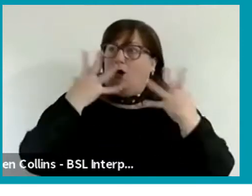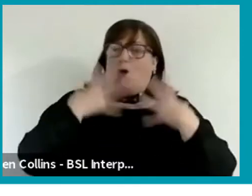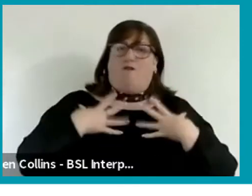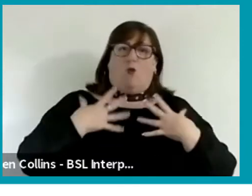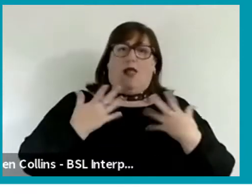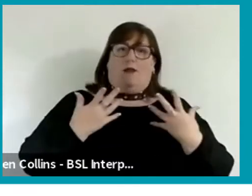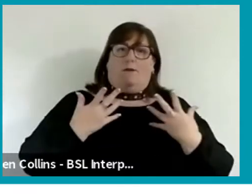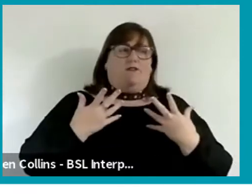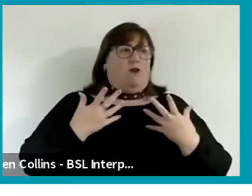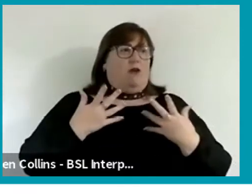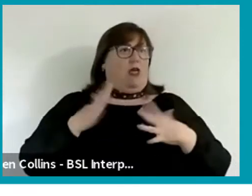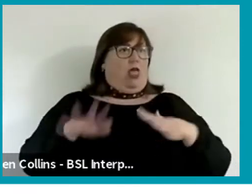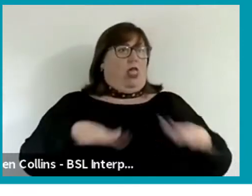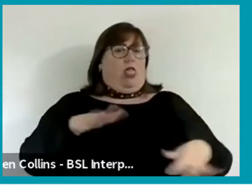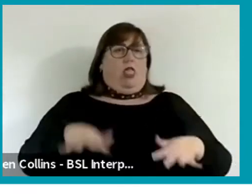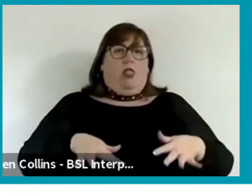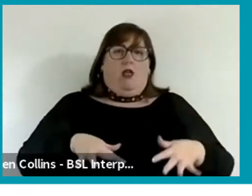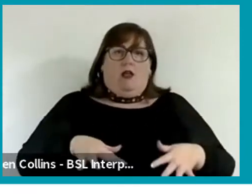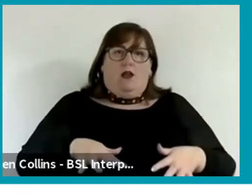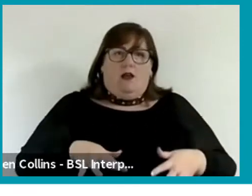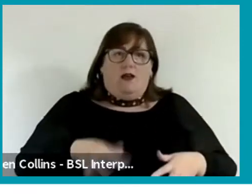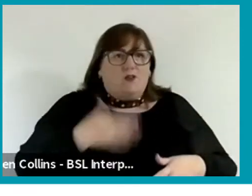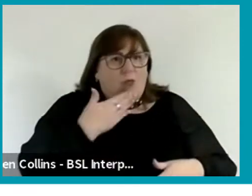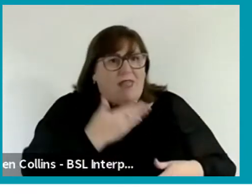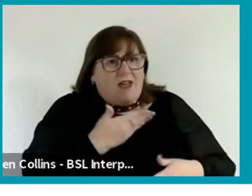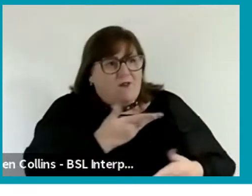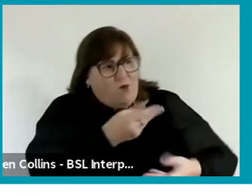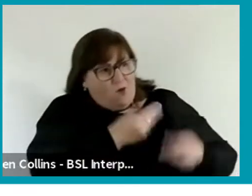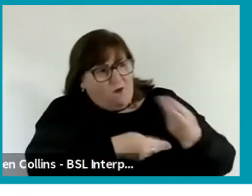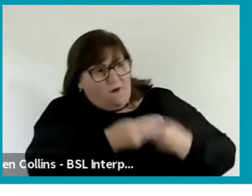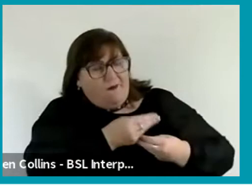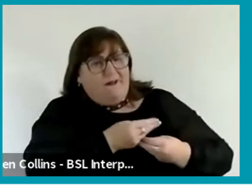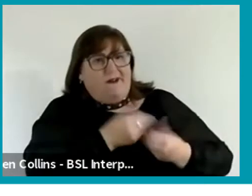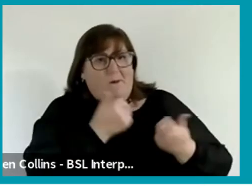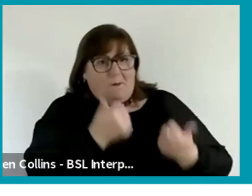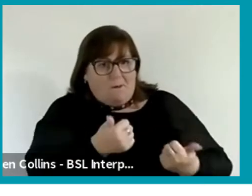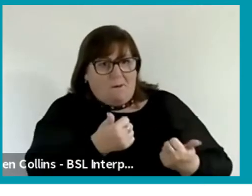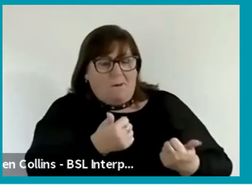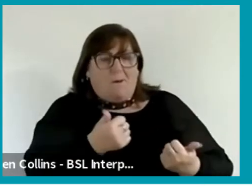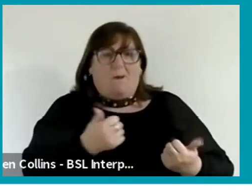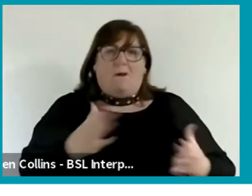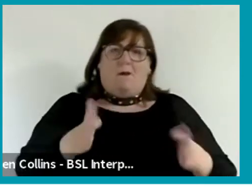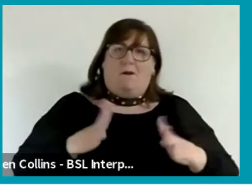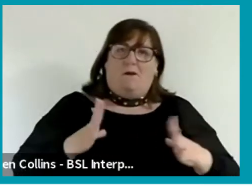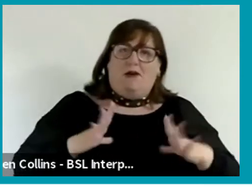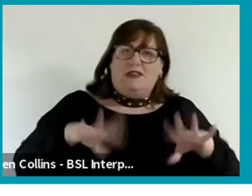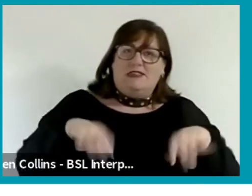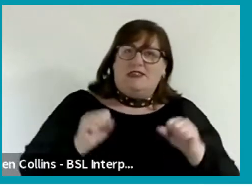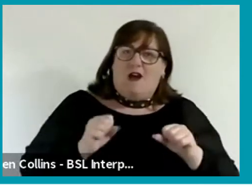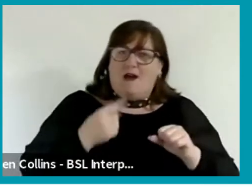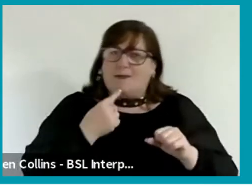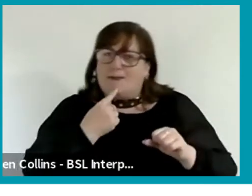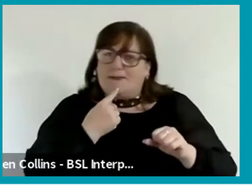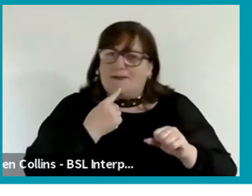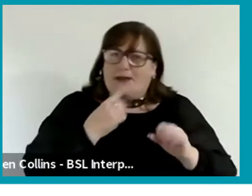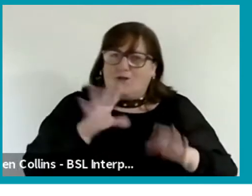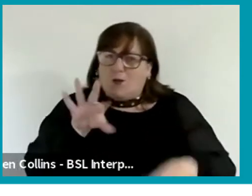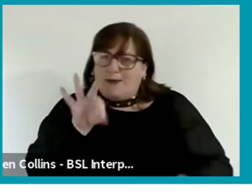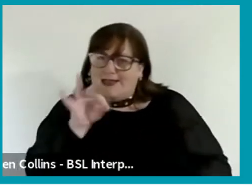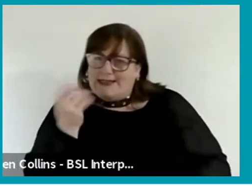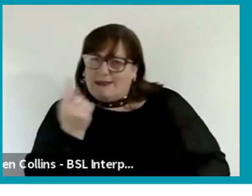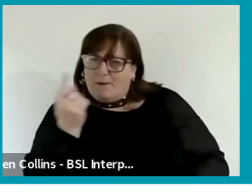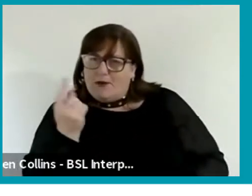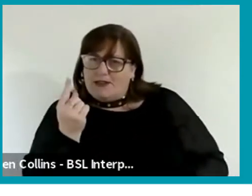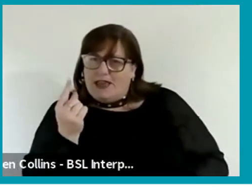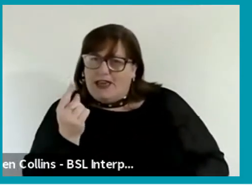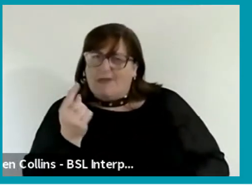it? So thank you very much for sharing those with me. We're going to get started. So I've got to pick someone out. So Faizah, you're first, you're